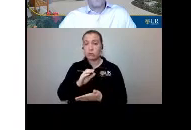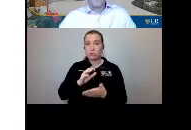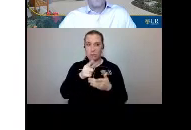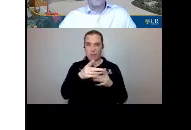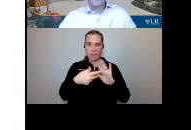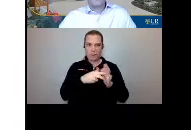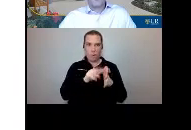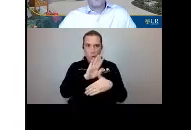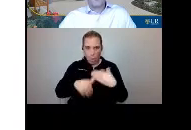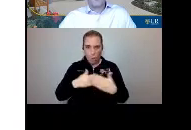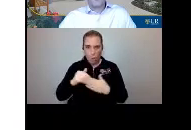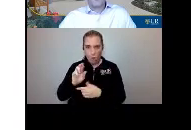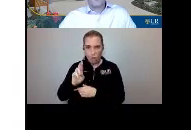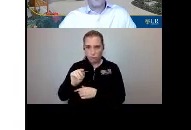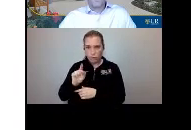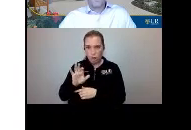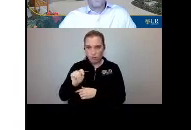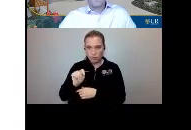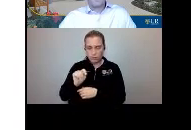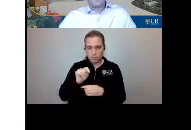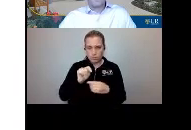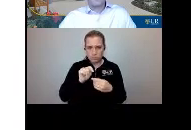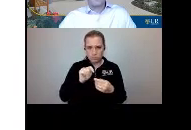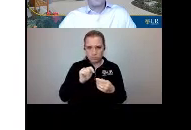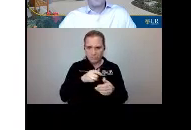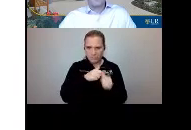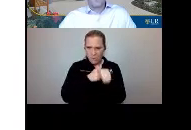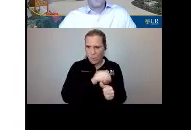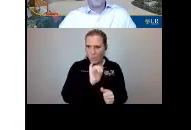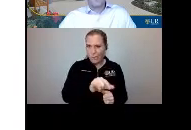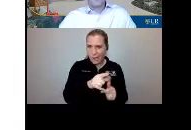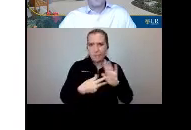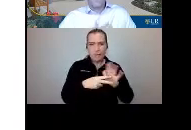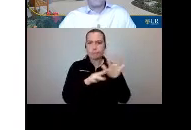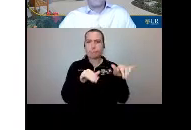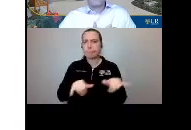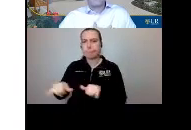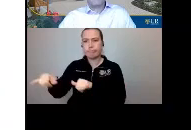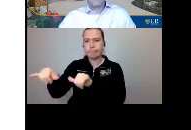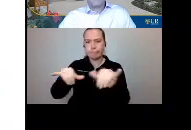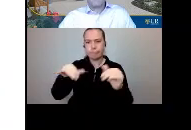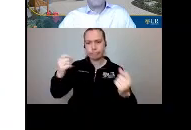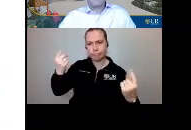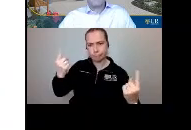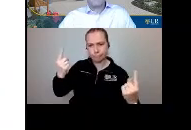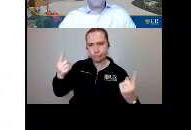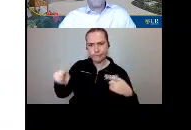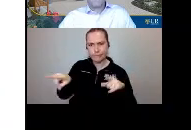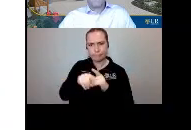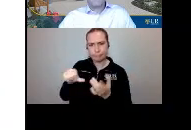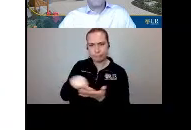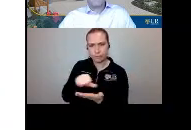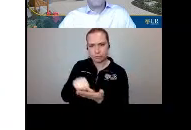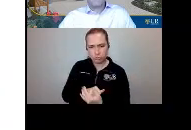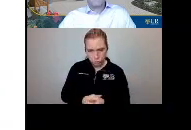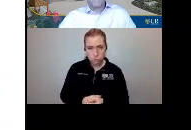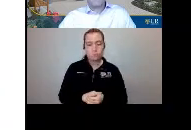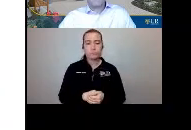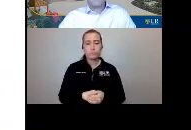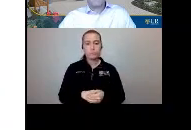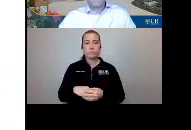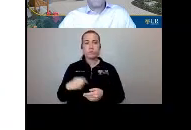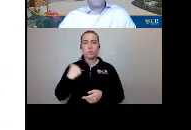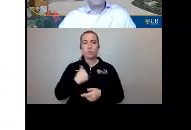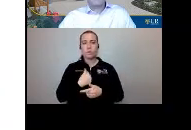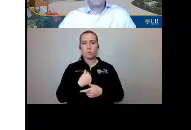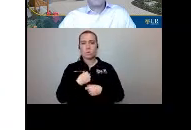registry, which is stored for research purposes and to prove that in practice, lung cancer screening is having the same or